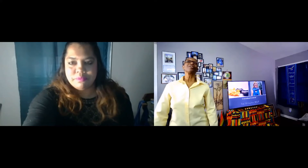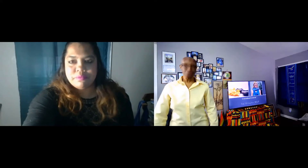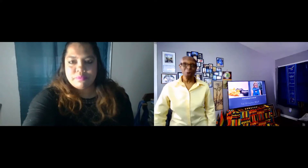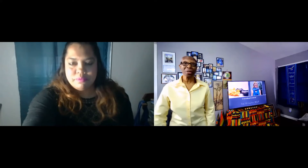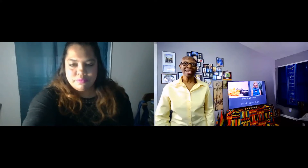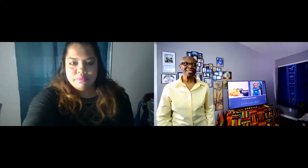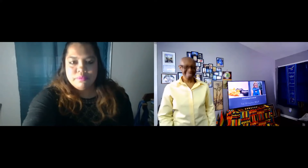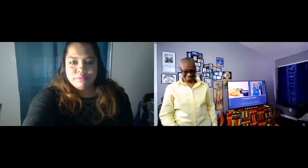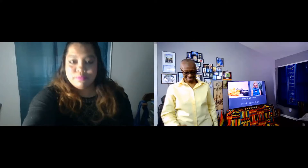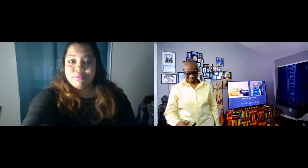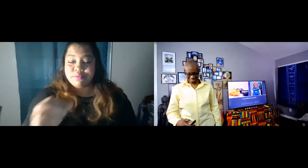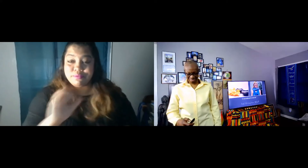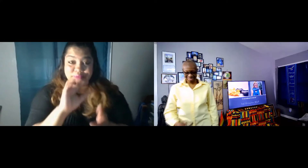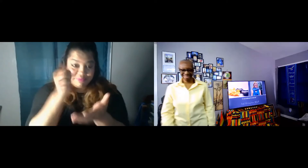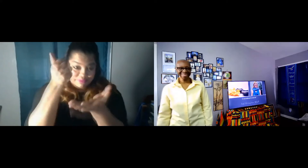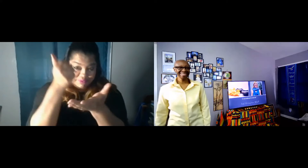And so it is.